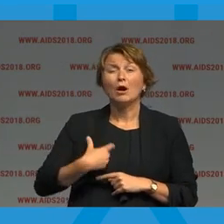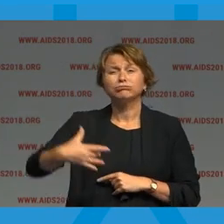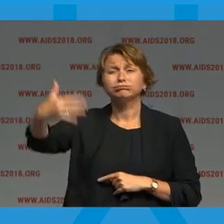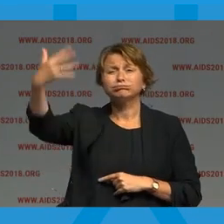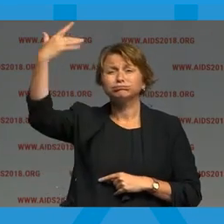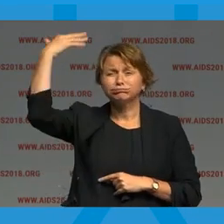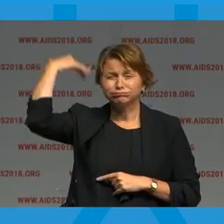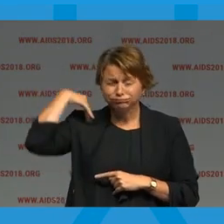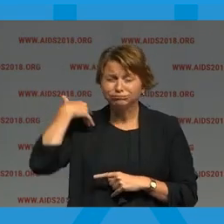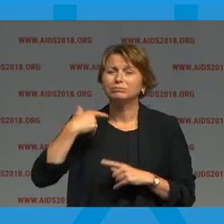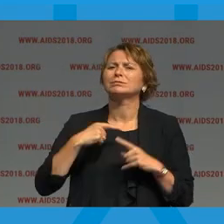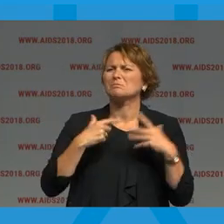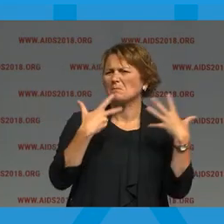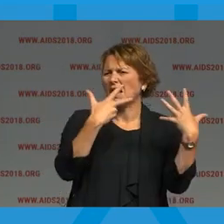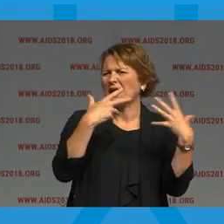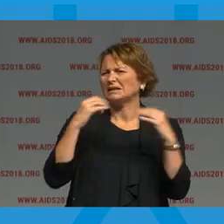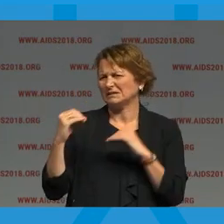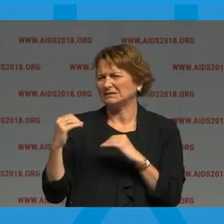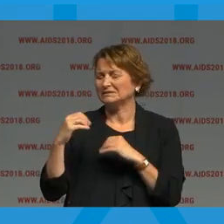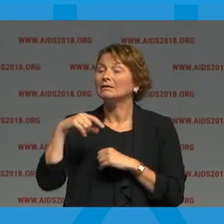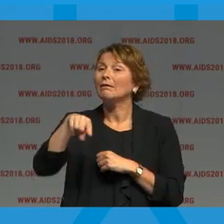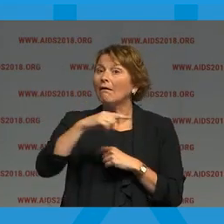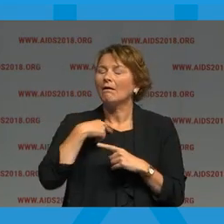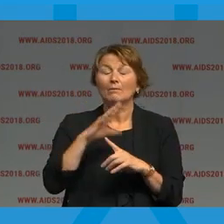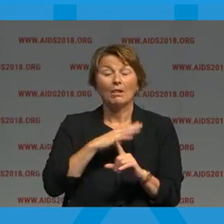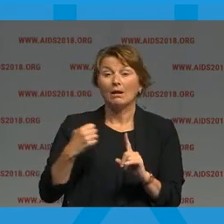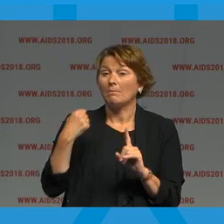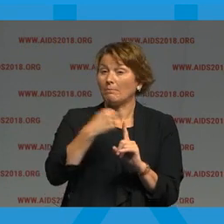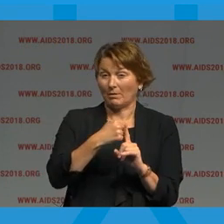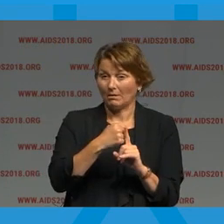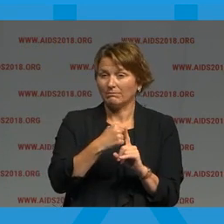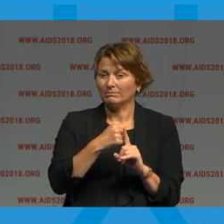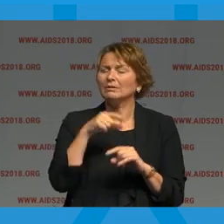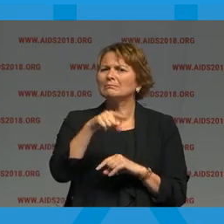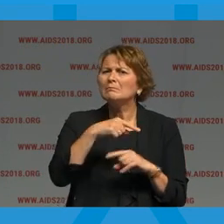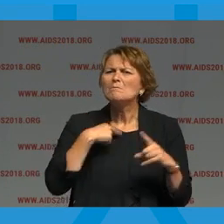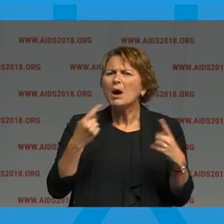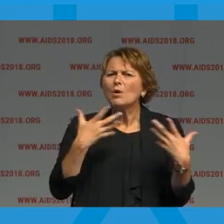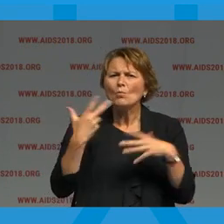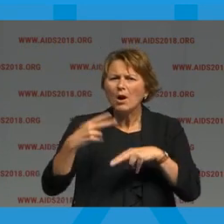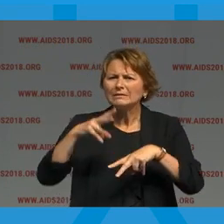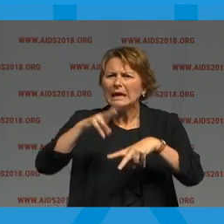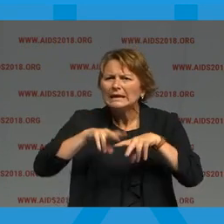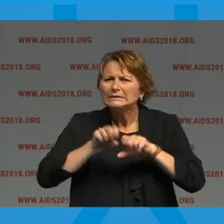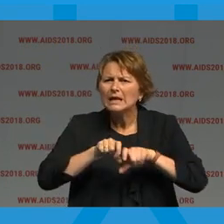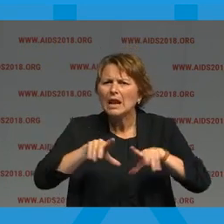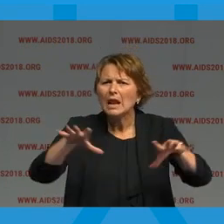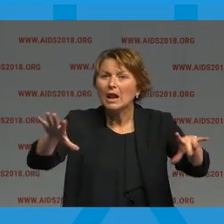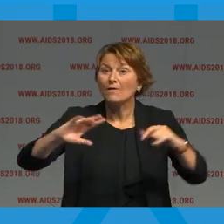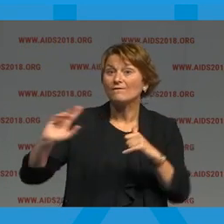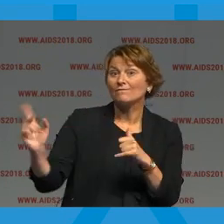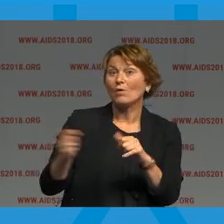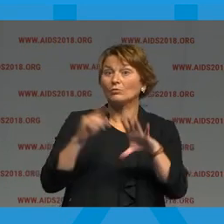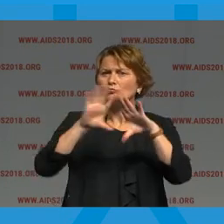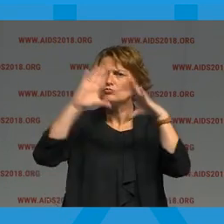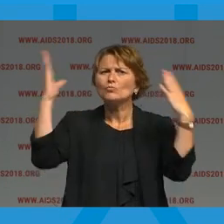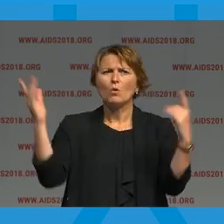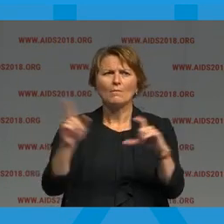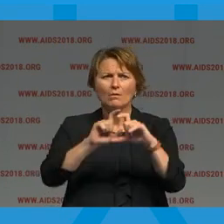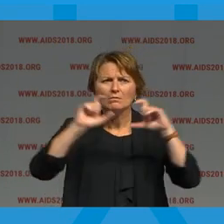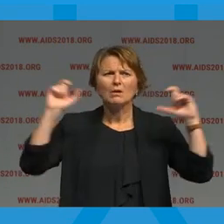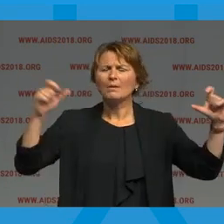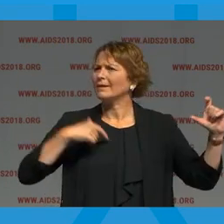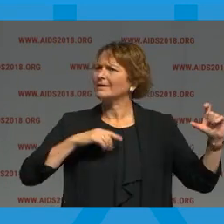80s. We were one of the few local companies that joined the fight to stand up and start addressing the stigma